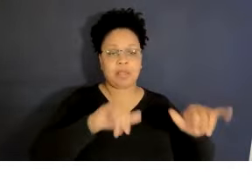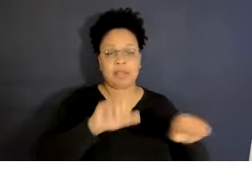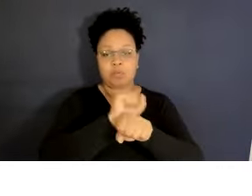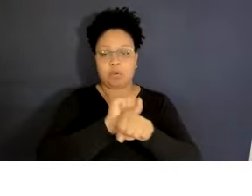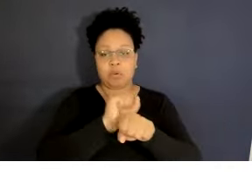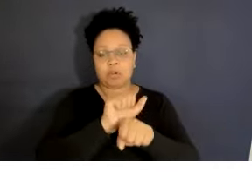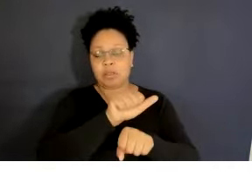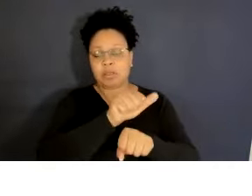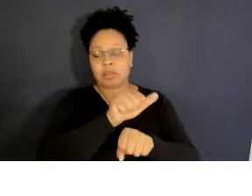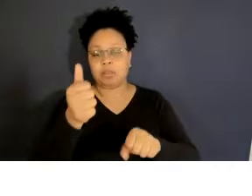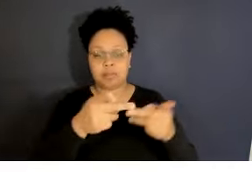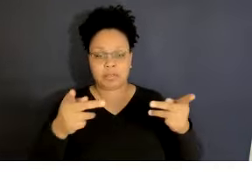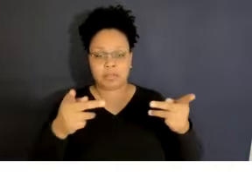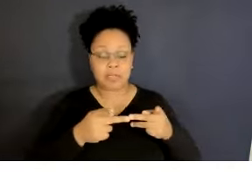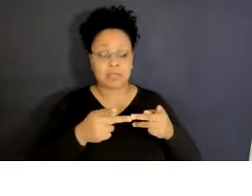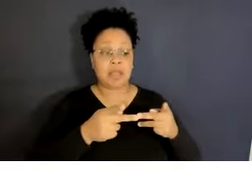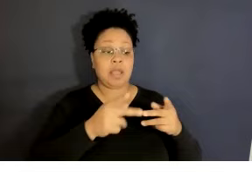after that program,